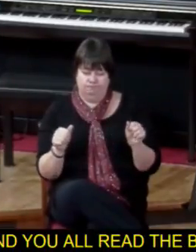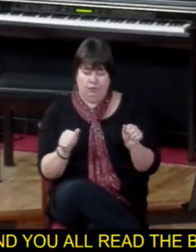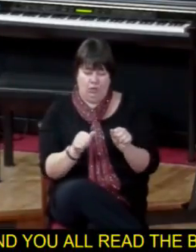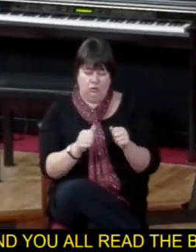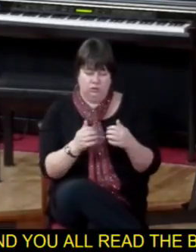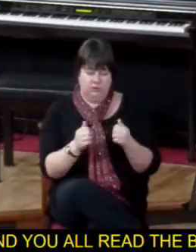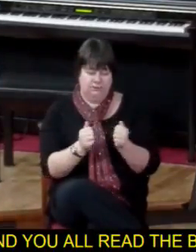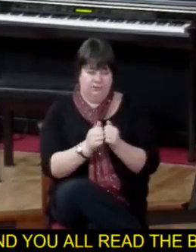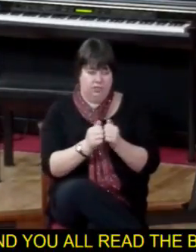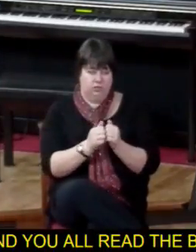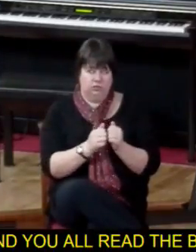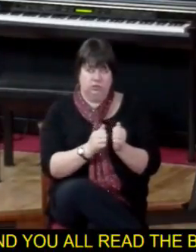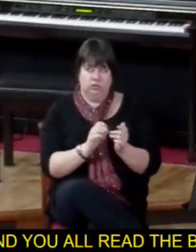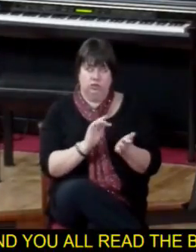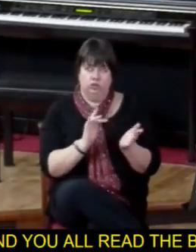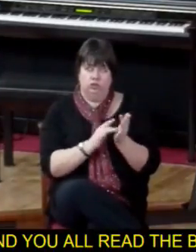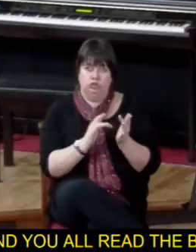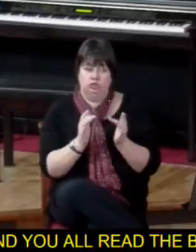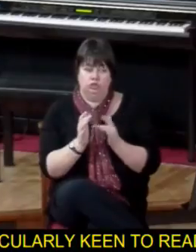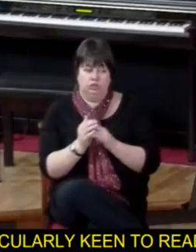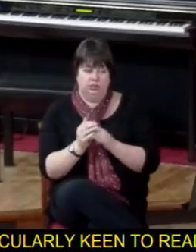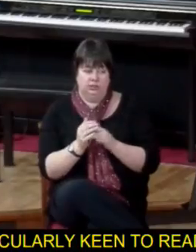before he ascends to heaven.